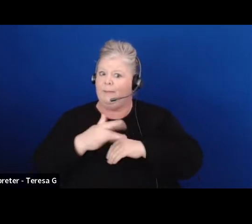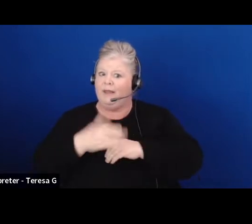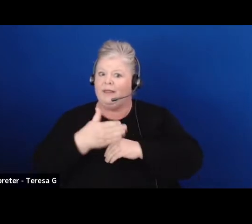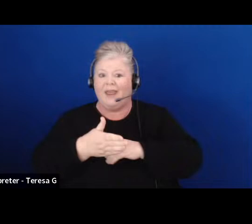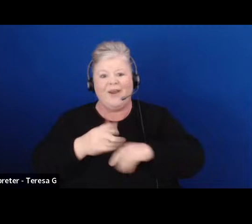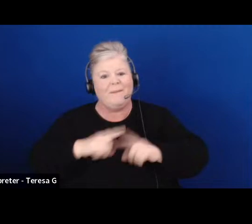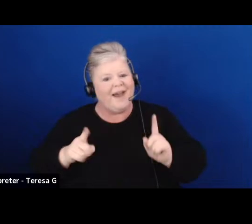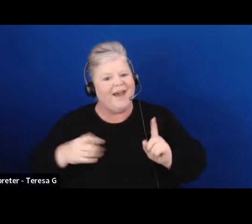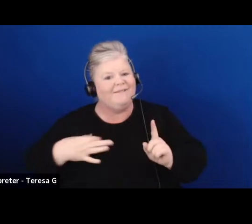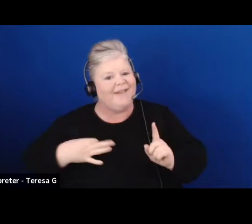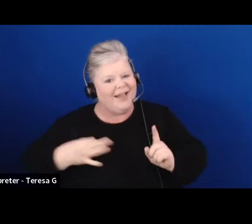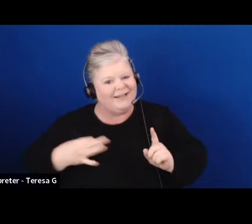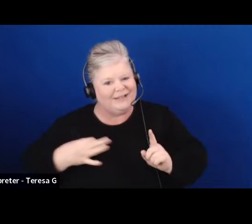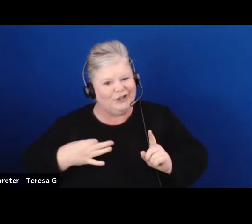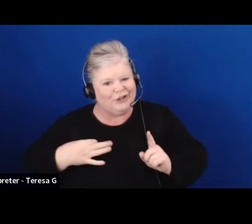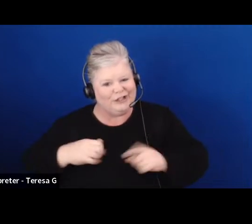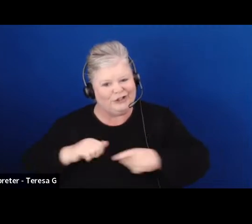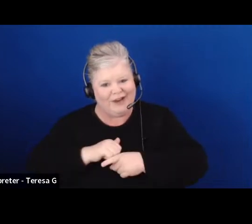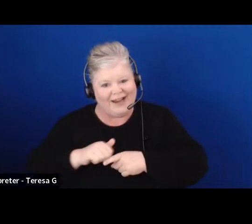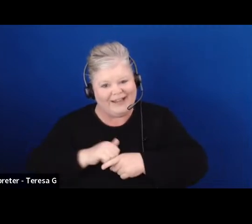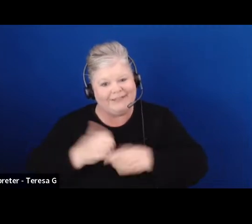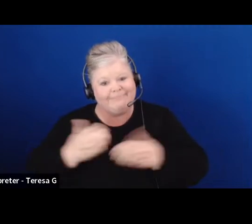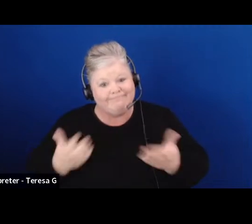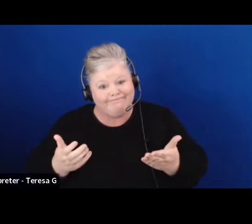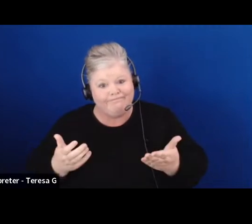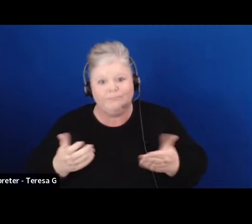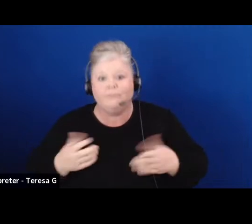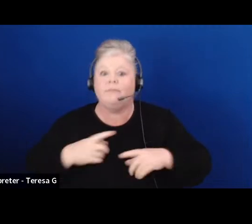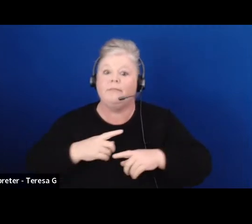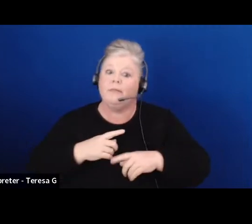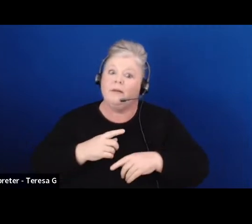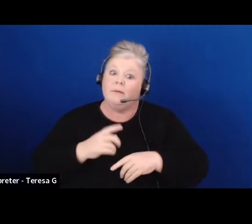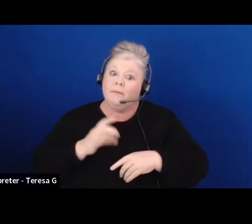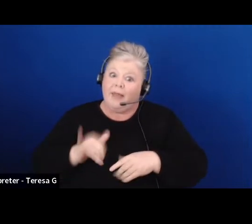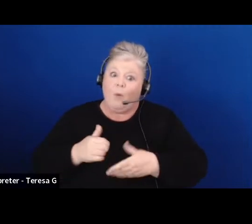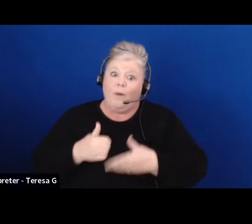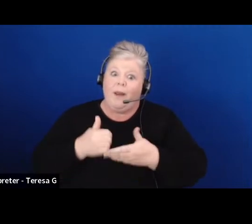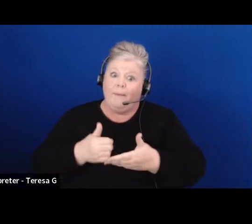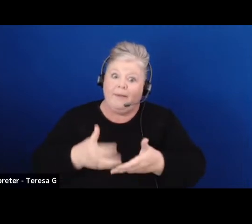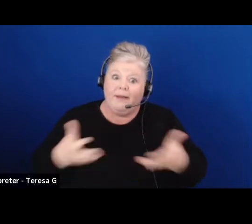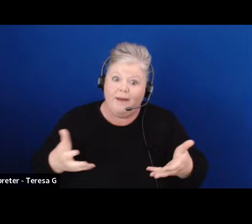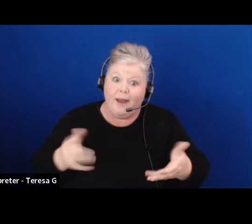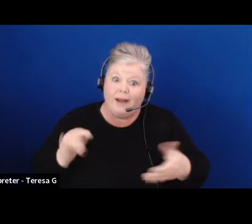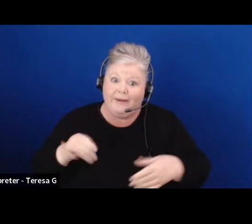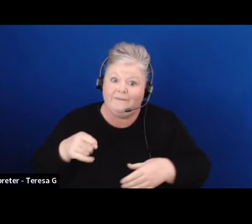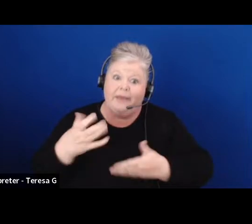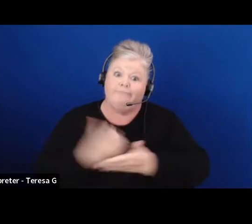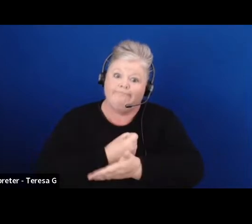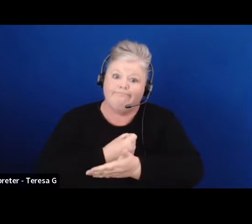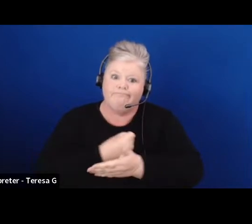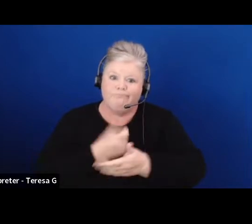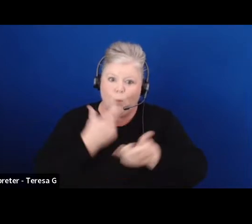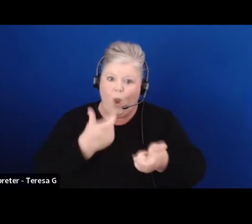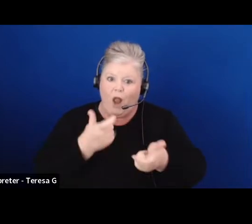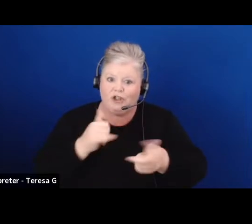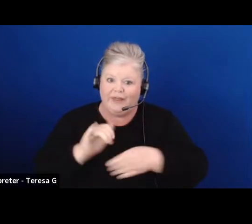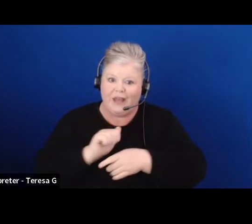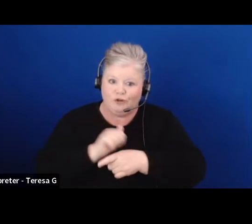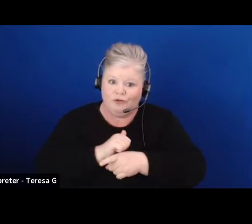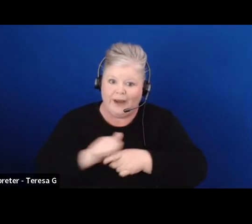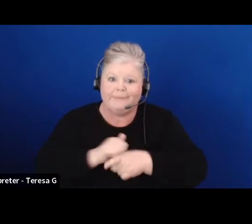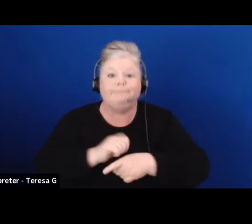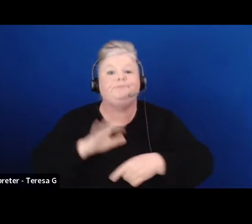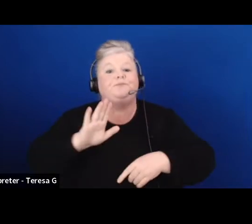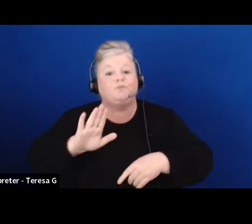that the police officers take the training, but it will help so much. So when this happened with